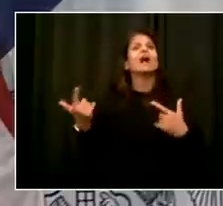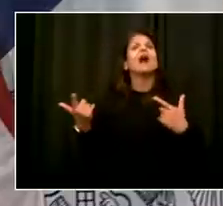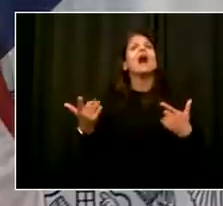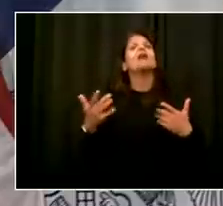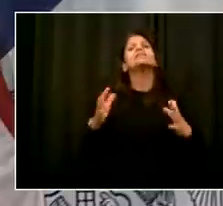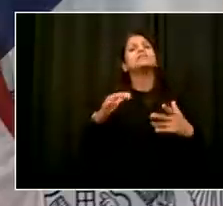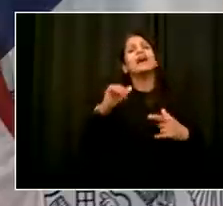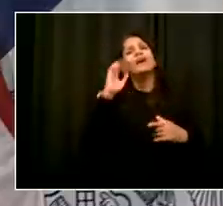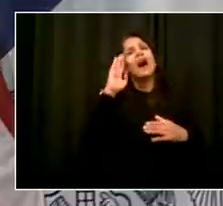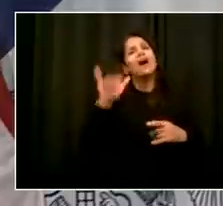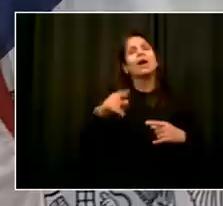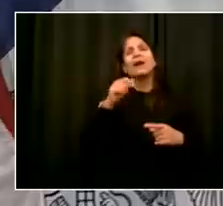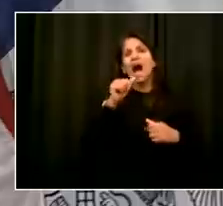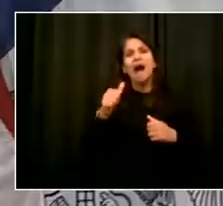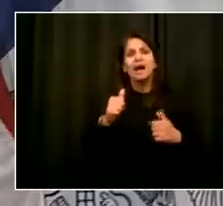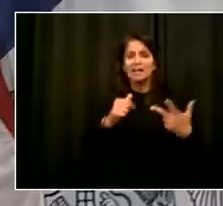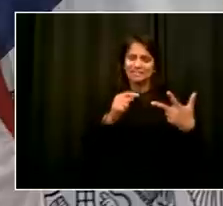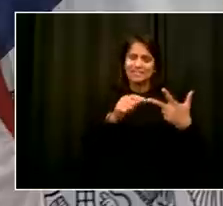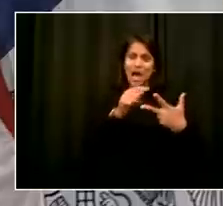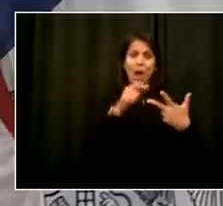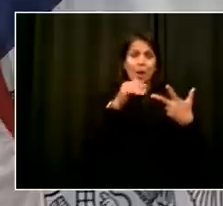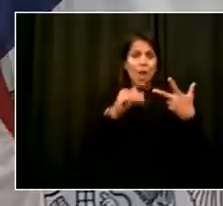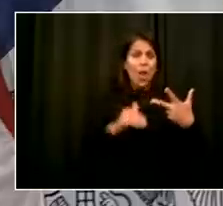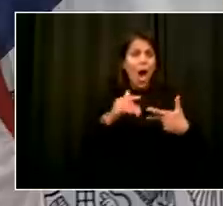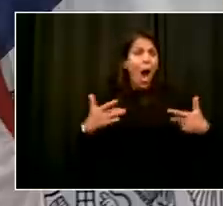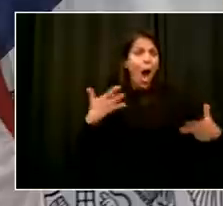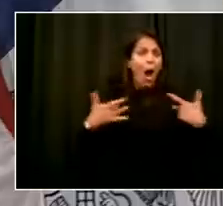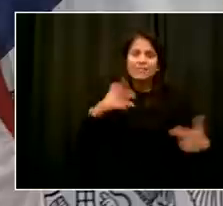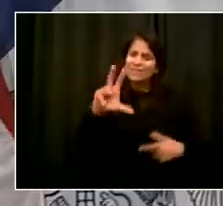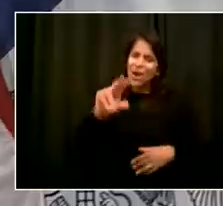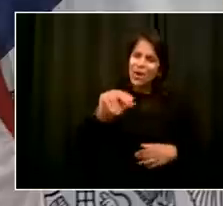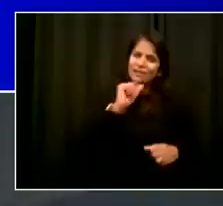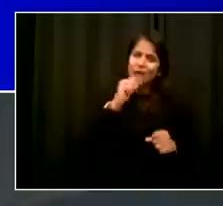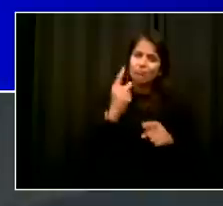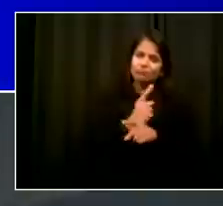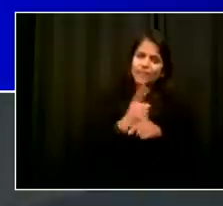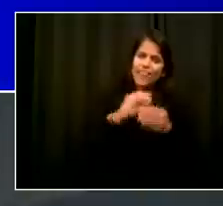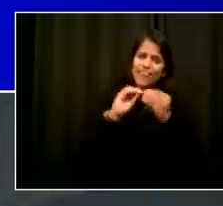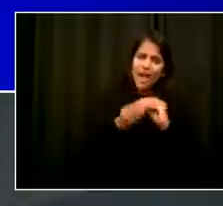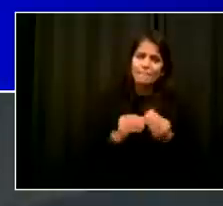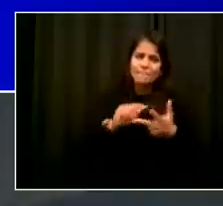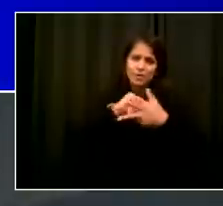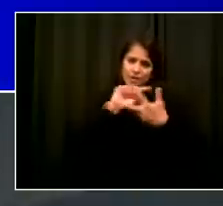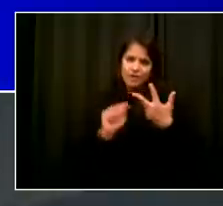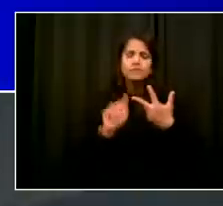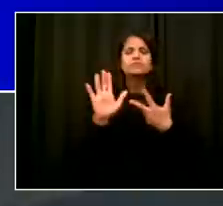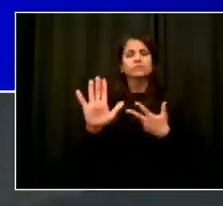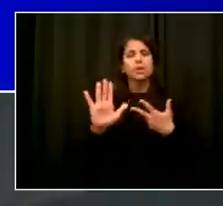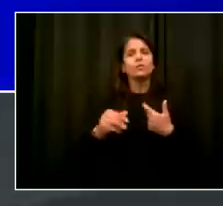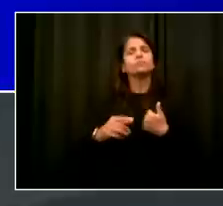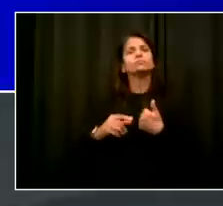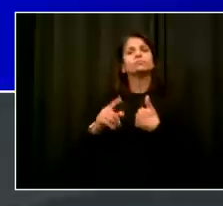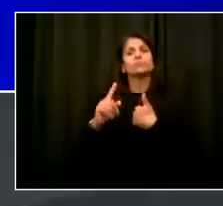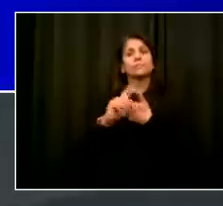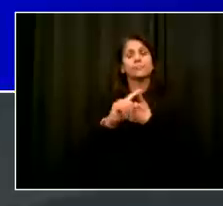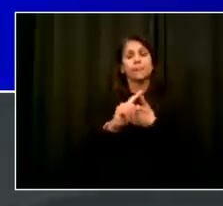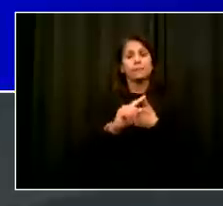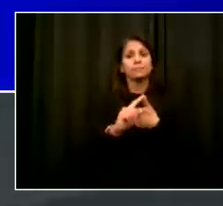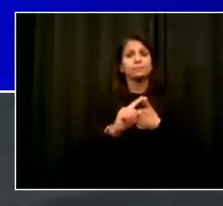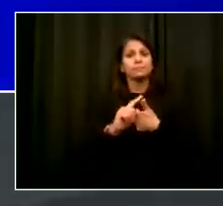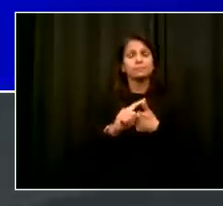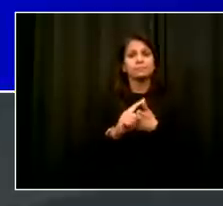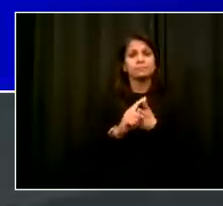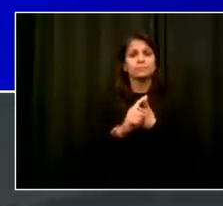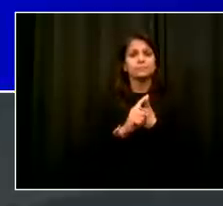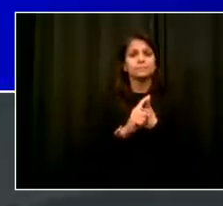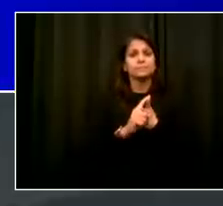lower sample size than usual. Okay, number one, daily number of people admitted to New York City hospitals for suspected COVID-19, threshold 200 patients.